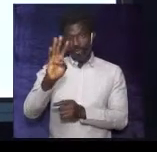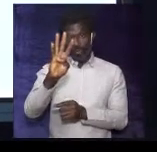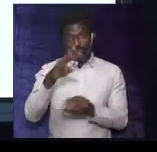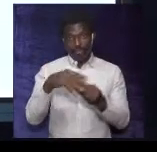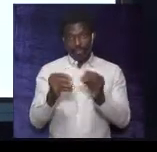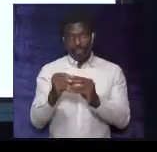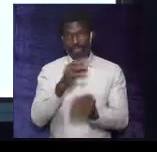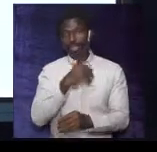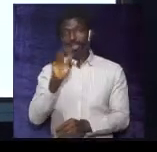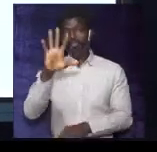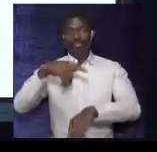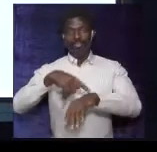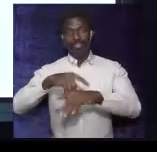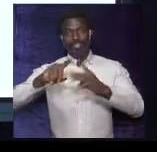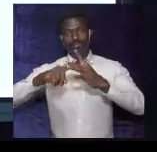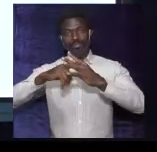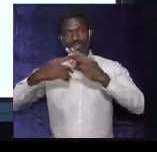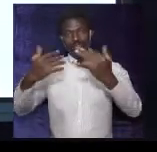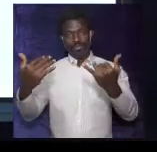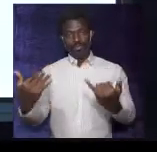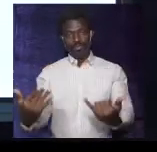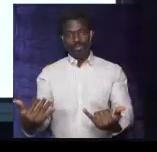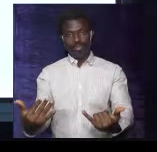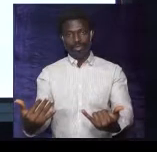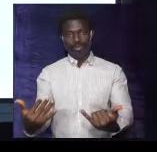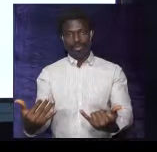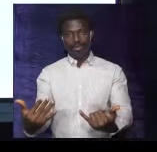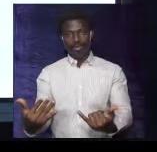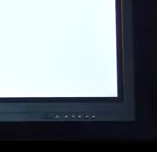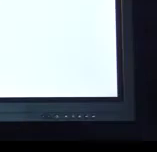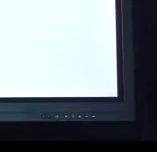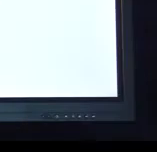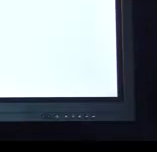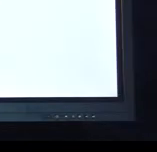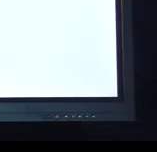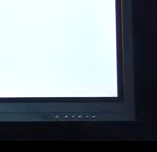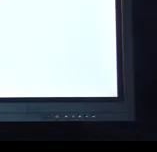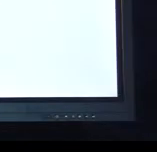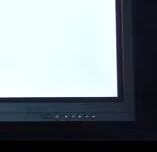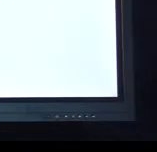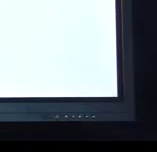4 sentences and your time starts now.